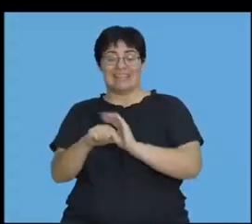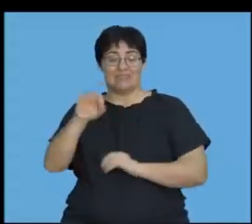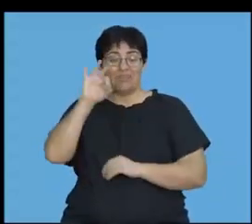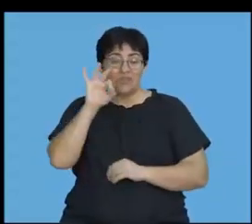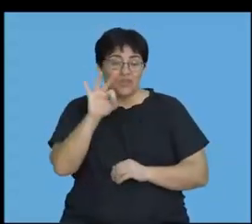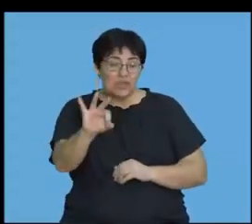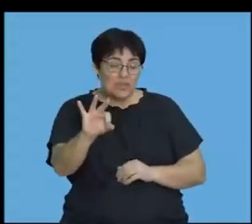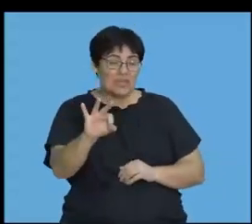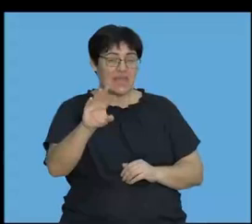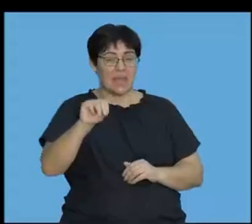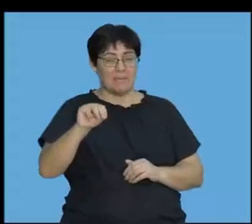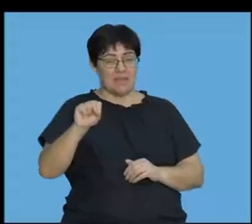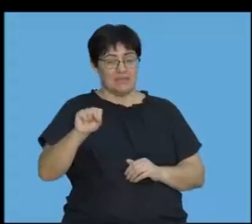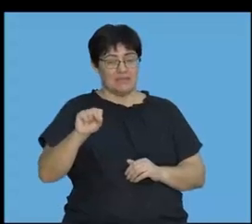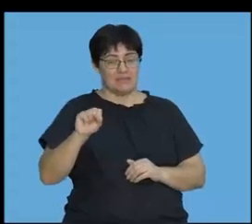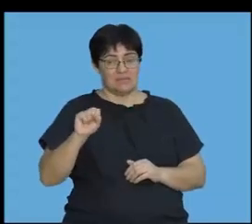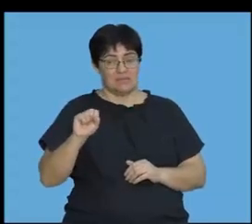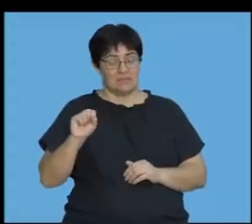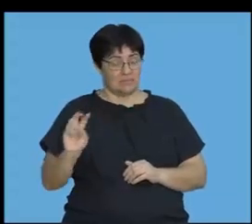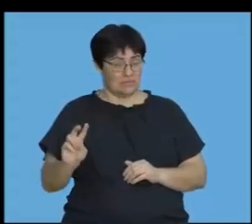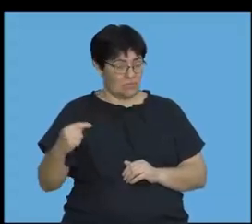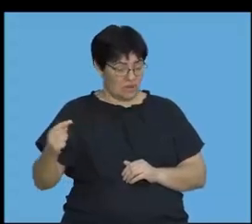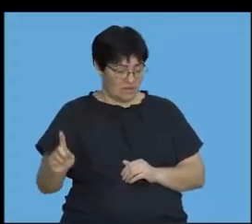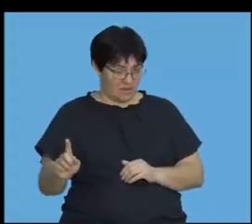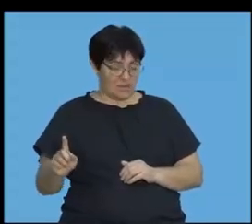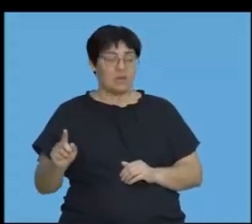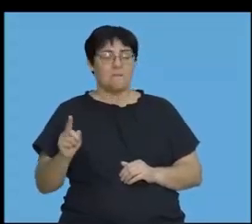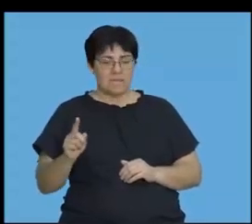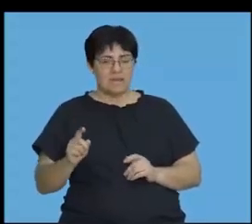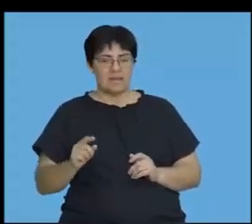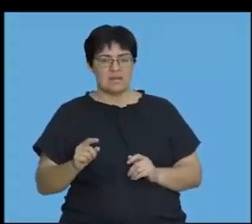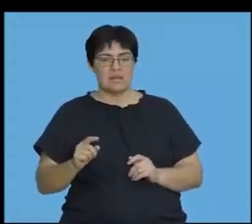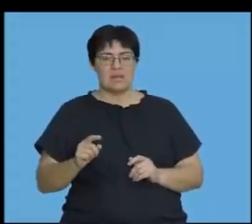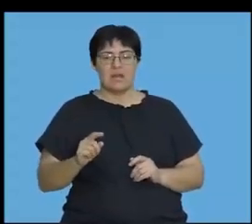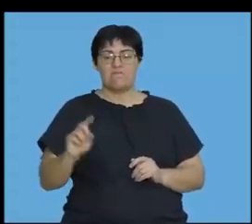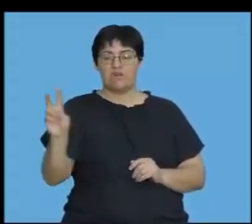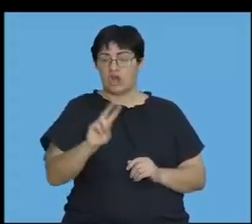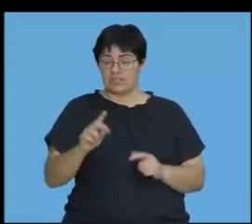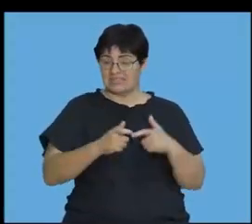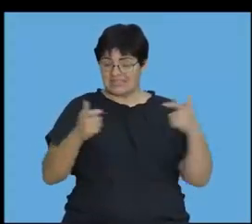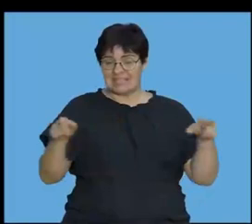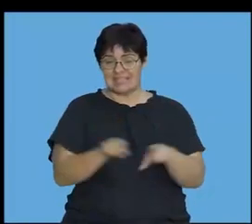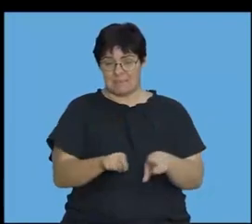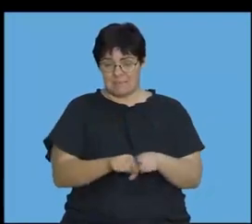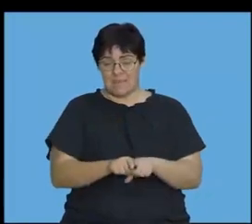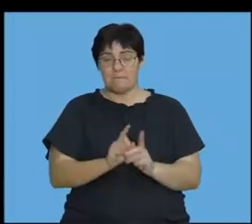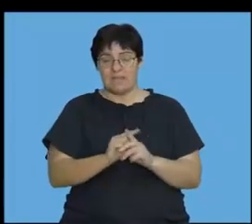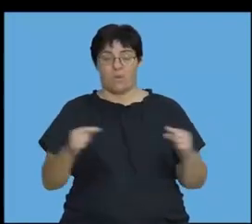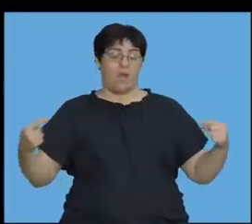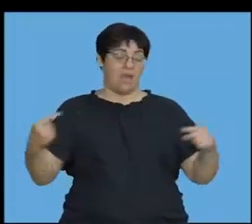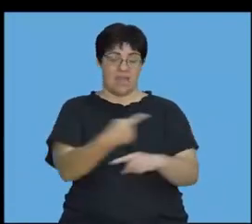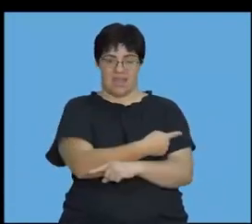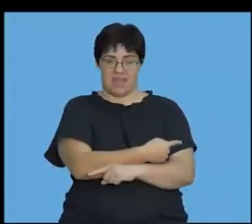to negative 3 meters per second, velocity magnitudes are the same, but because we